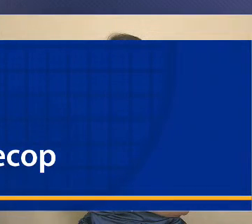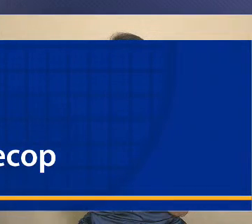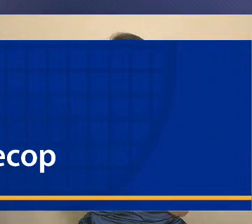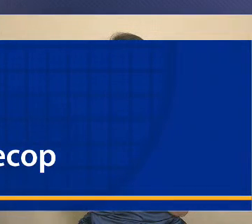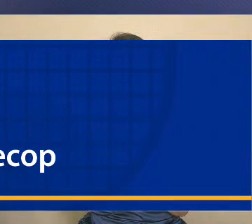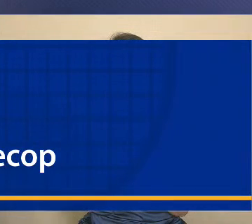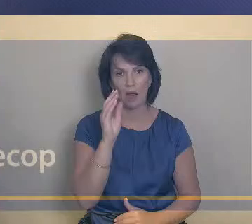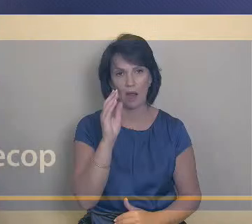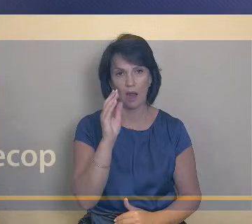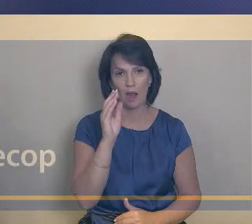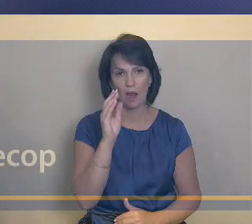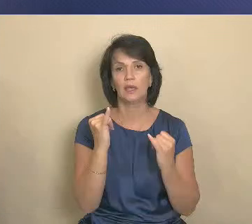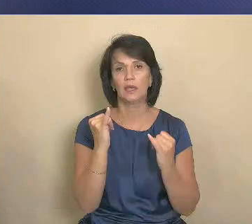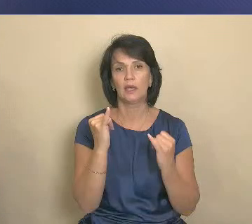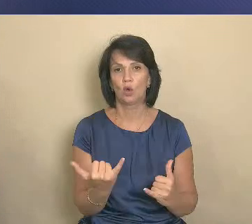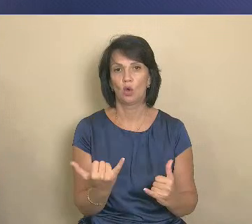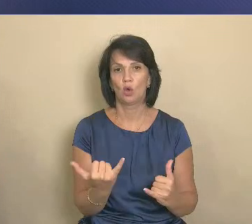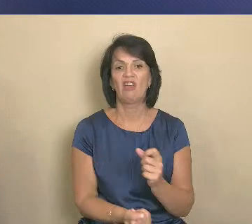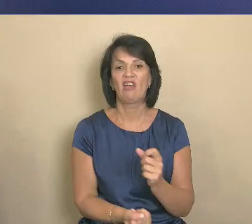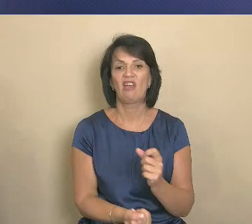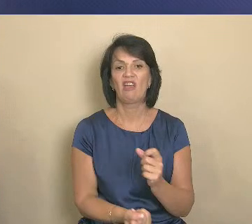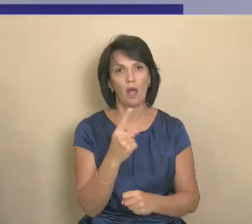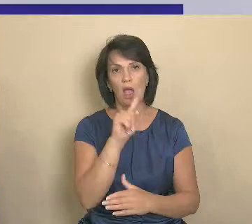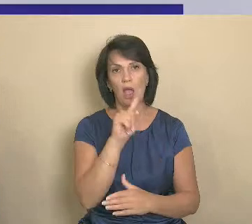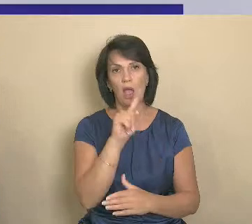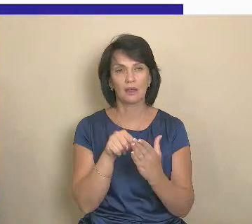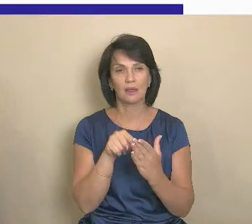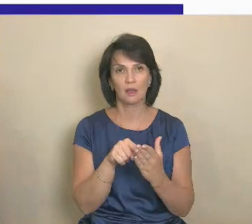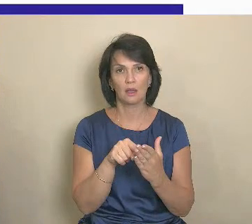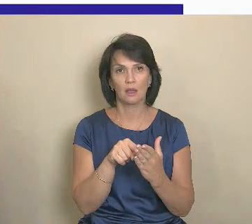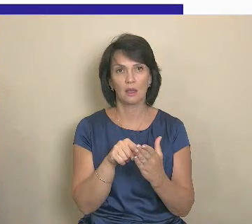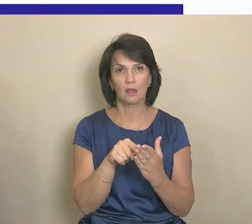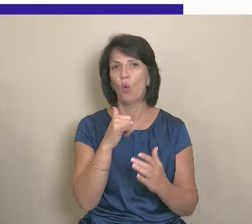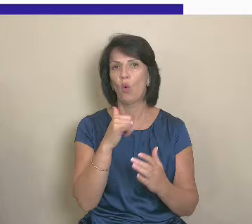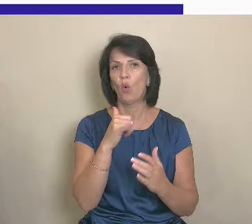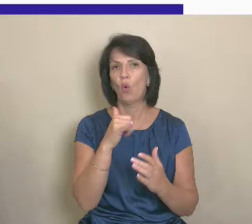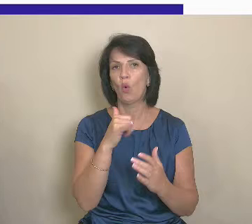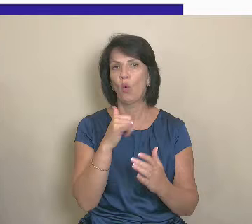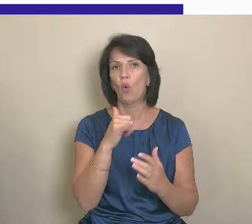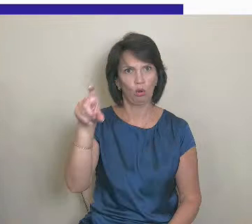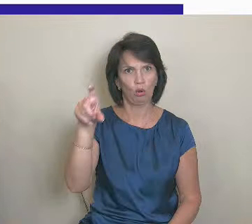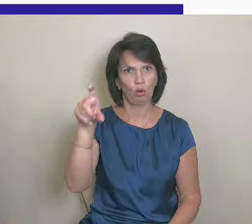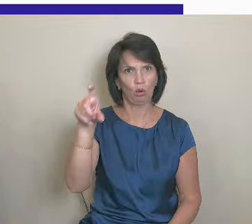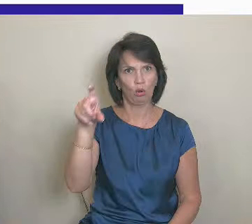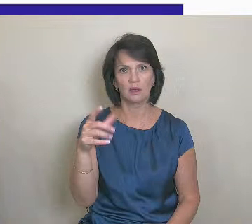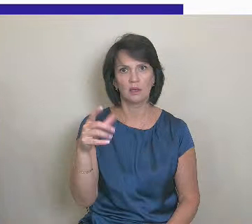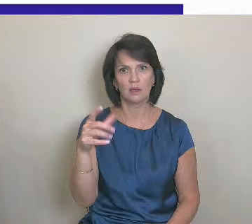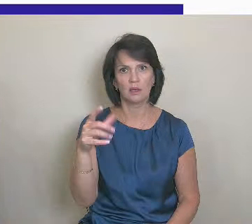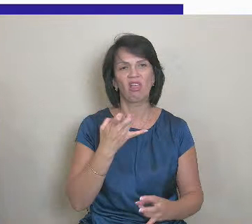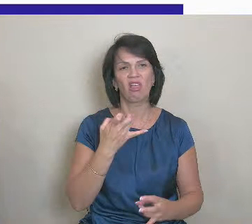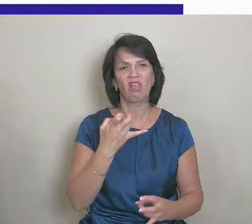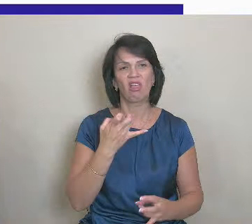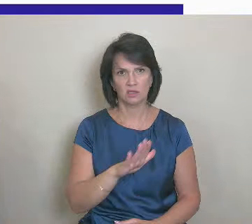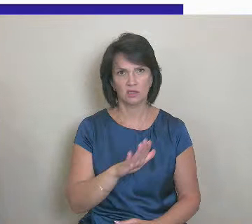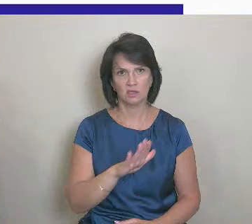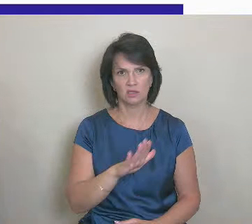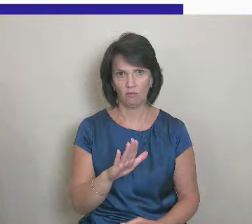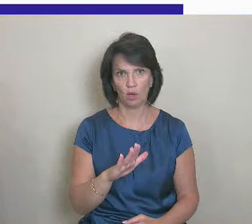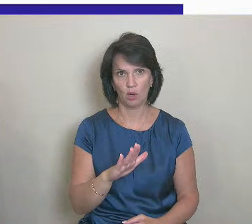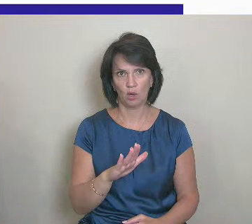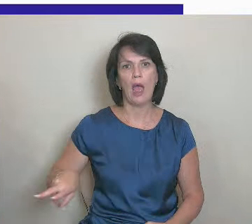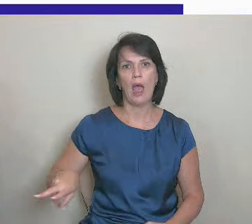town councils and the list of candidates for the position of the leaders in the respective communities. There are a lot